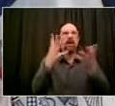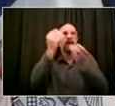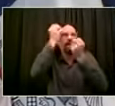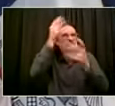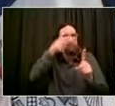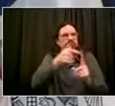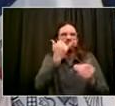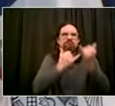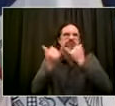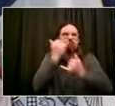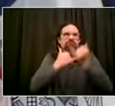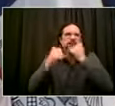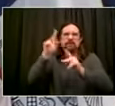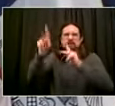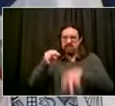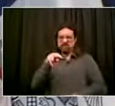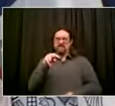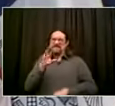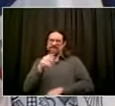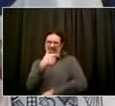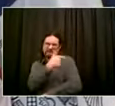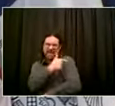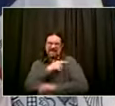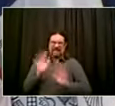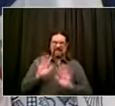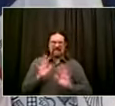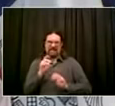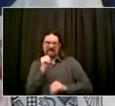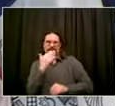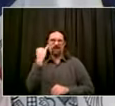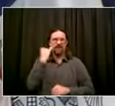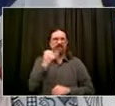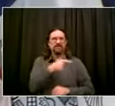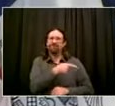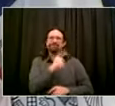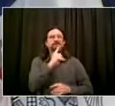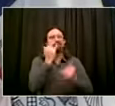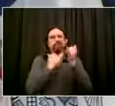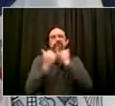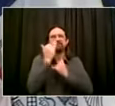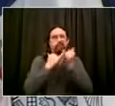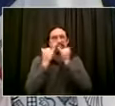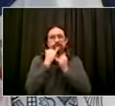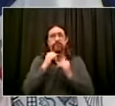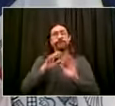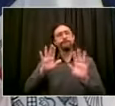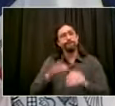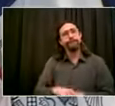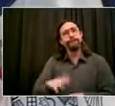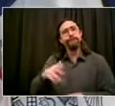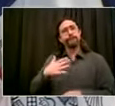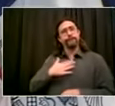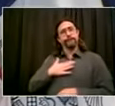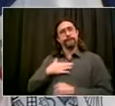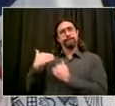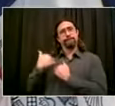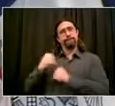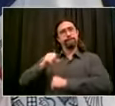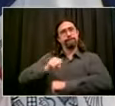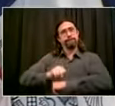of addressing each and every one of these concerns. And Dr. Katz, who was a part of the meeting last